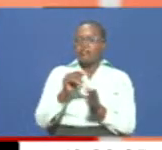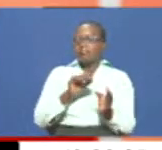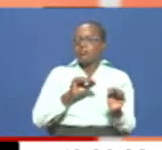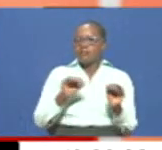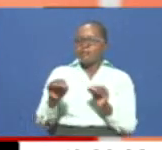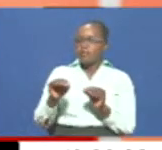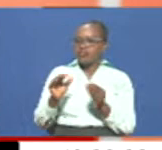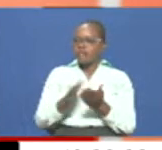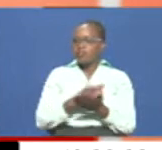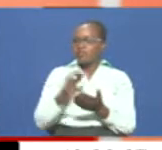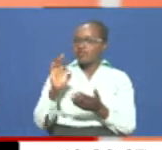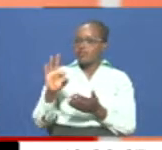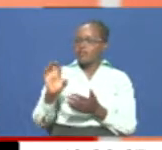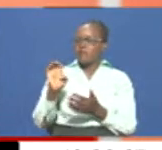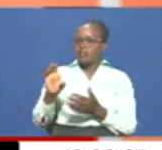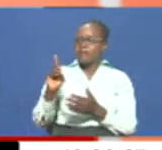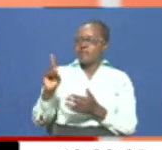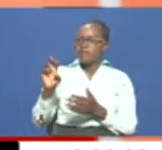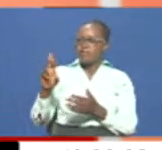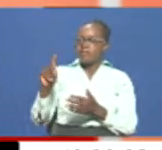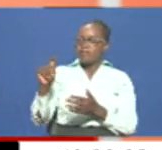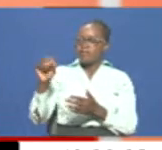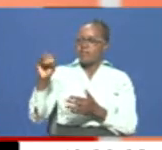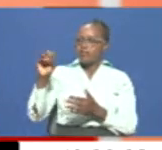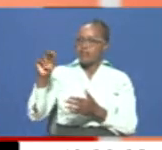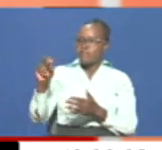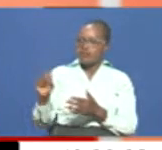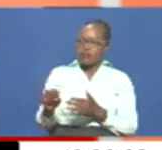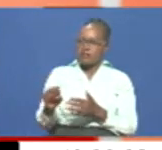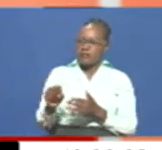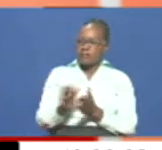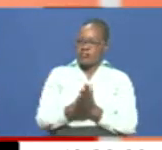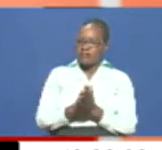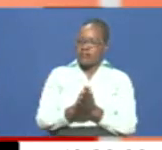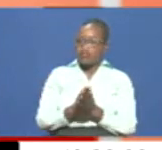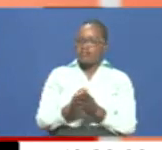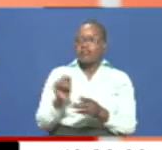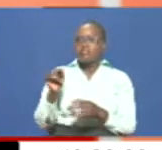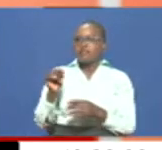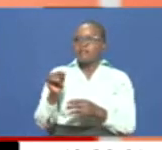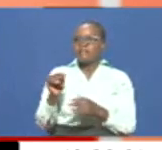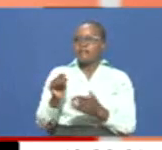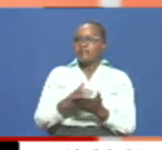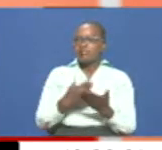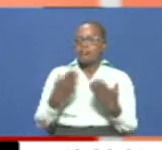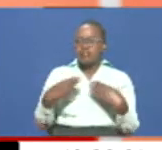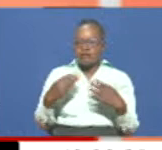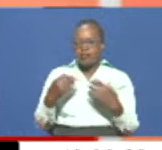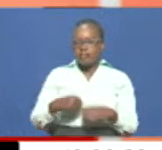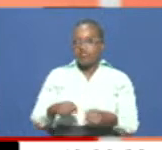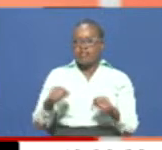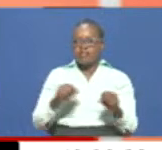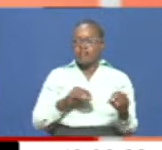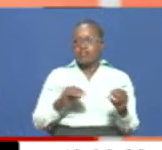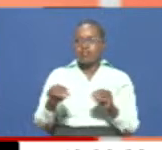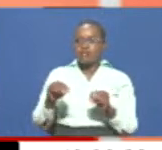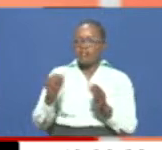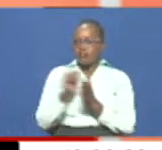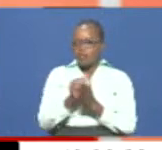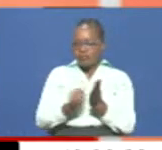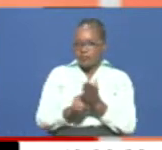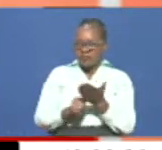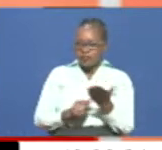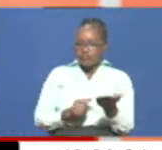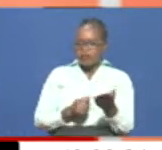the federations came as an opportune point for a number of candidates to be able to push for that agenda. But since